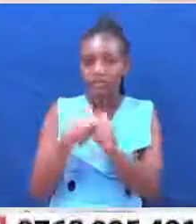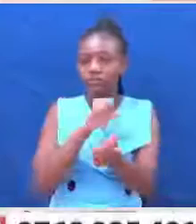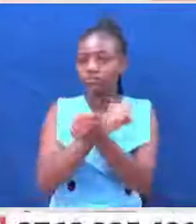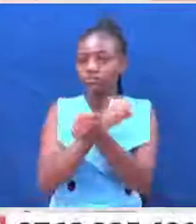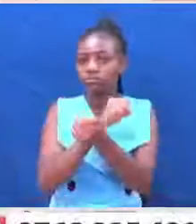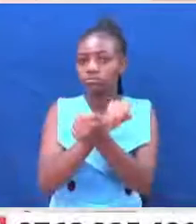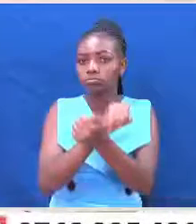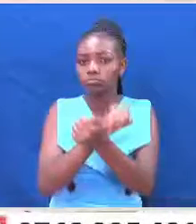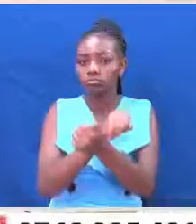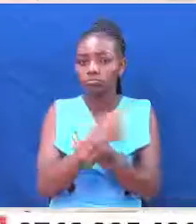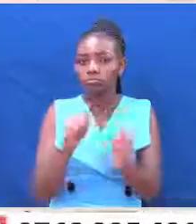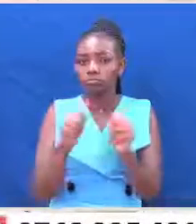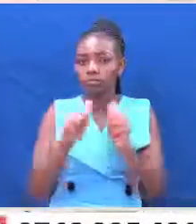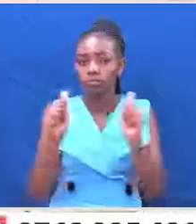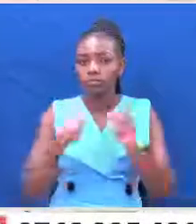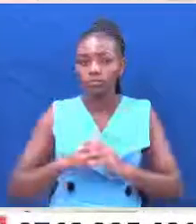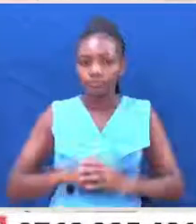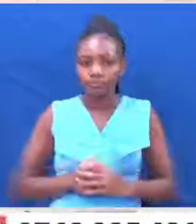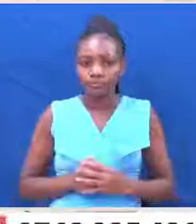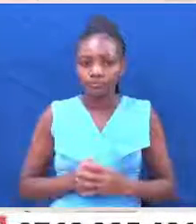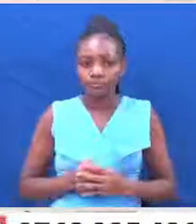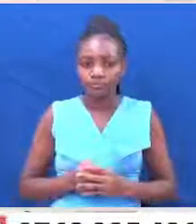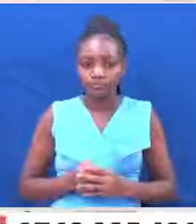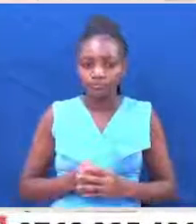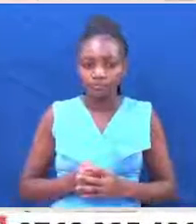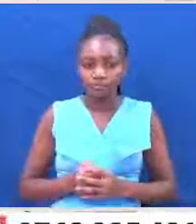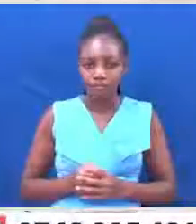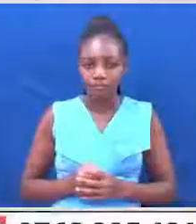that we are implementing in the 47 counties across our country.